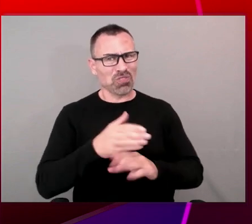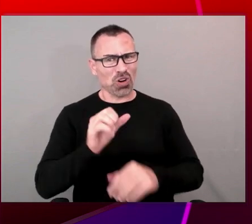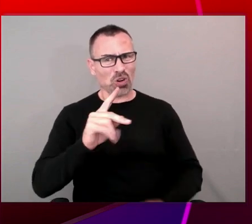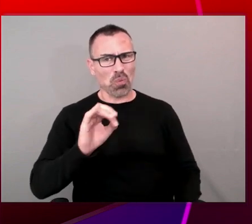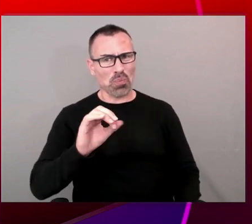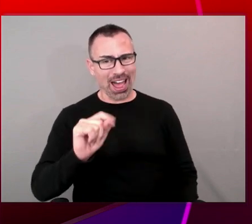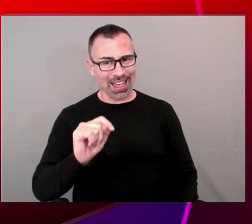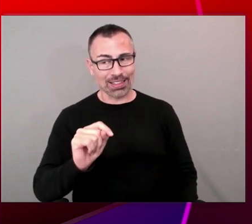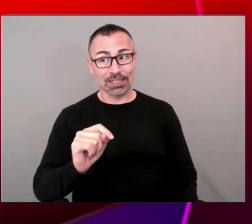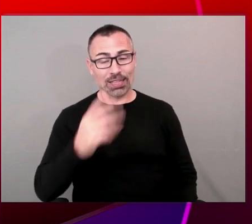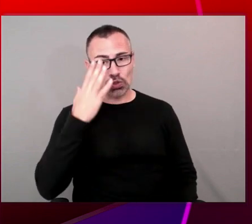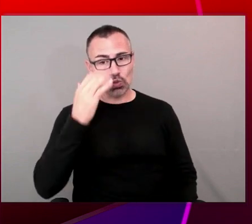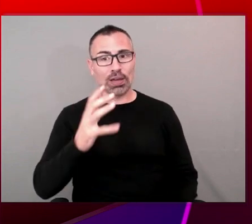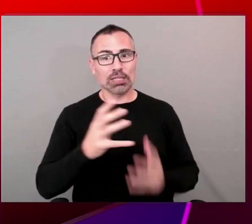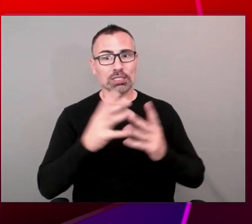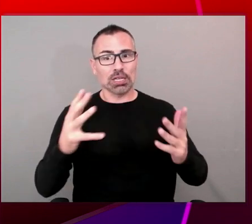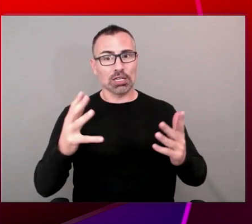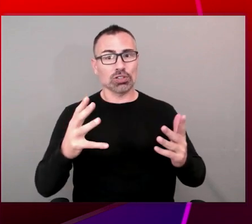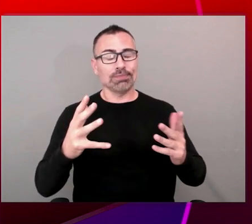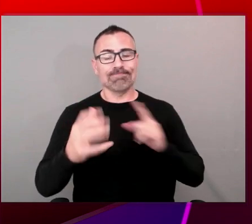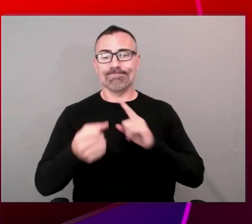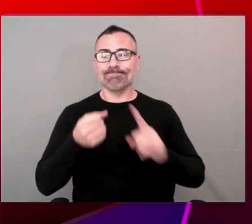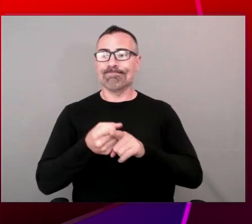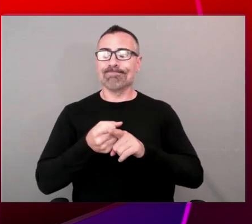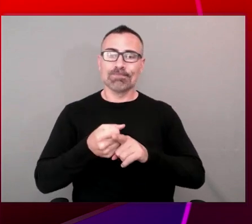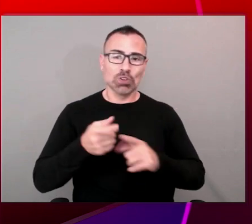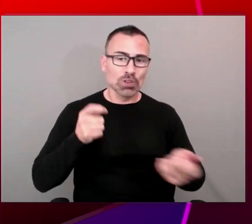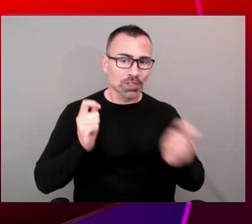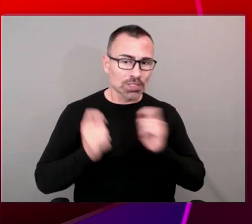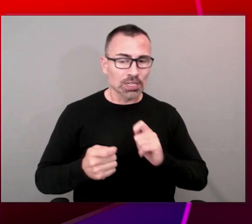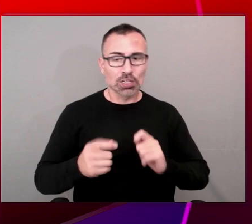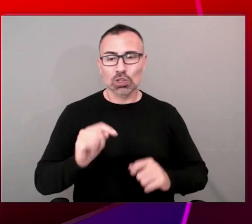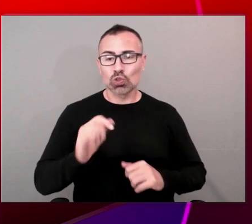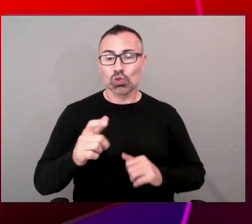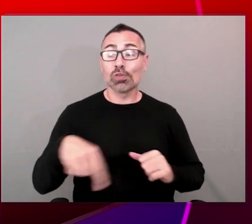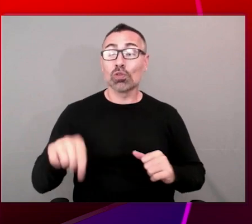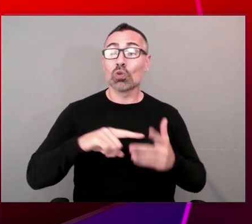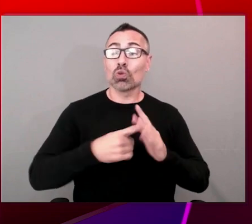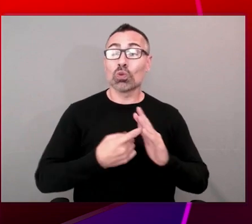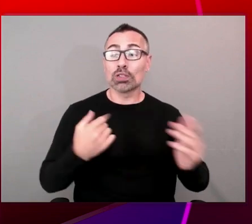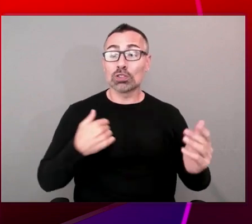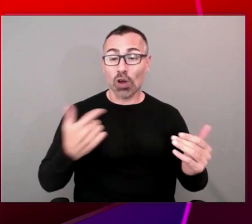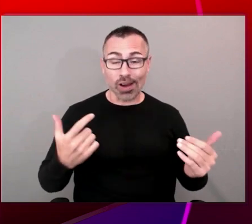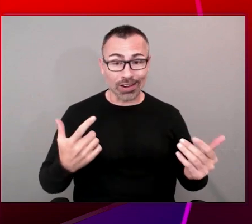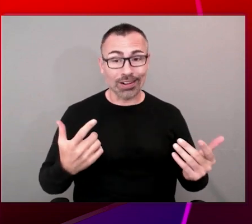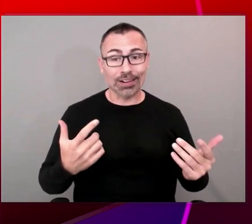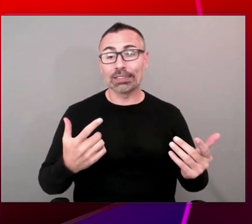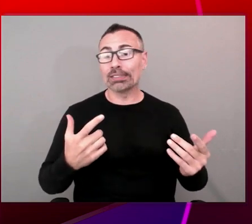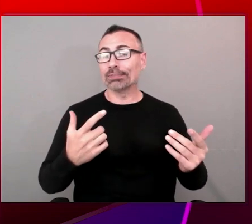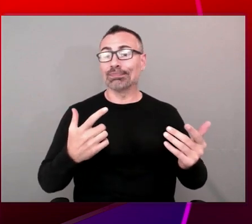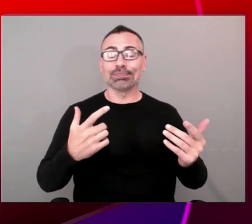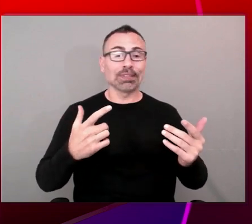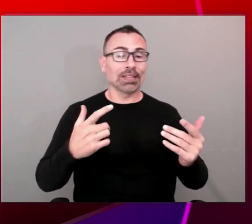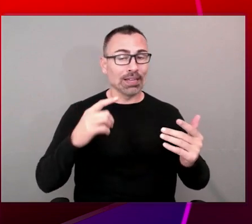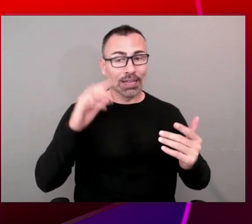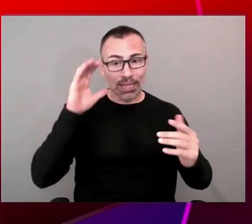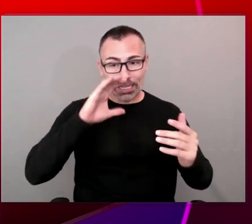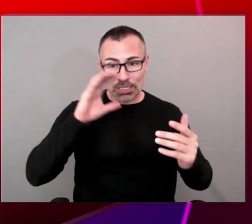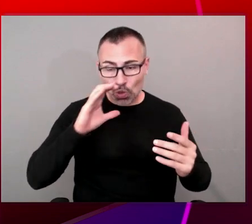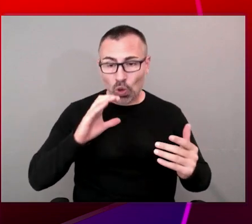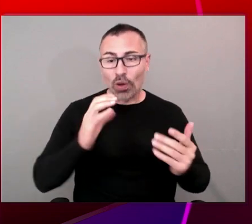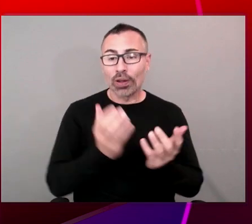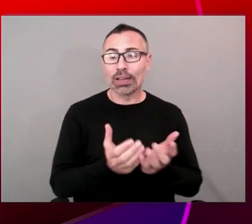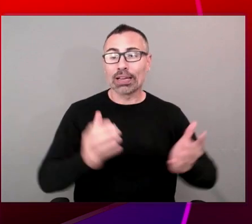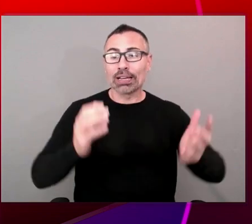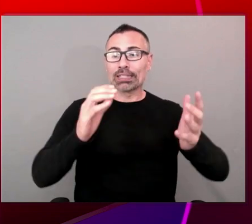a transformational tool. We start out exploring Docker containers, writing Docker files, Docker Compose configurations.